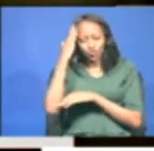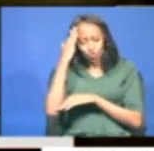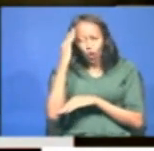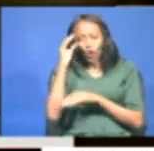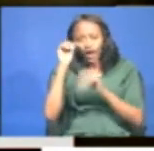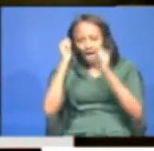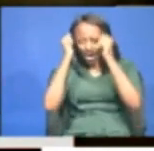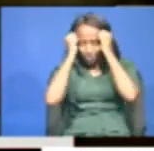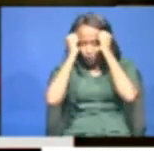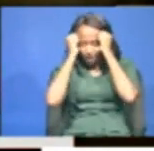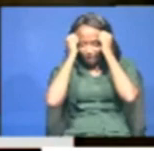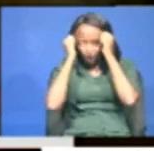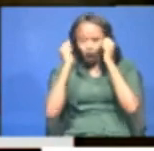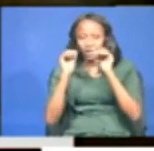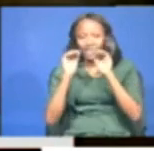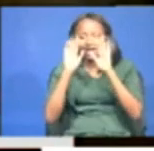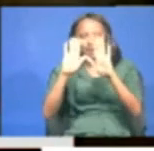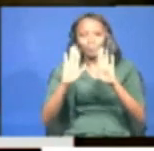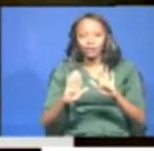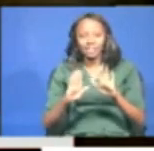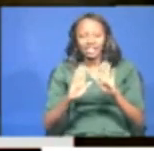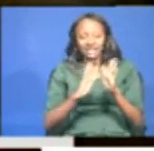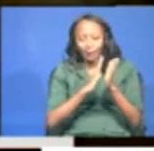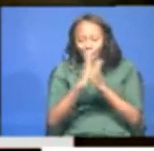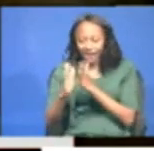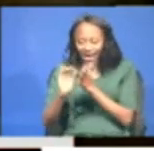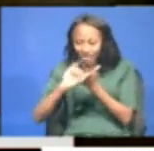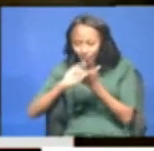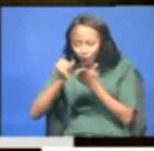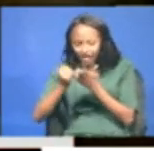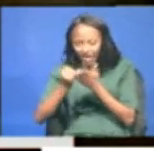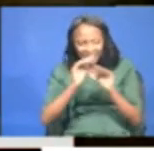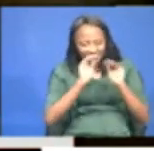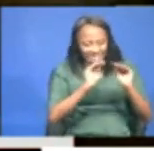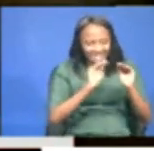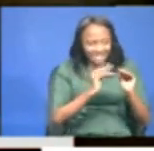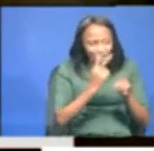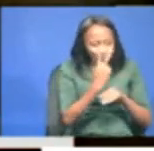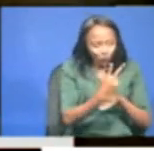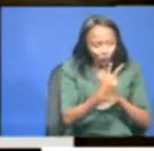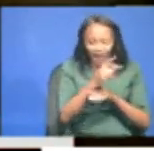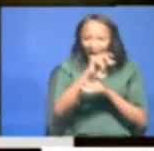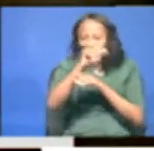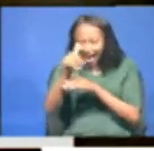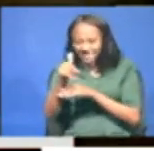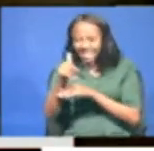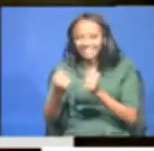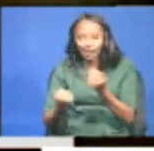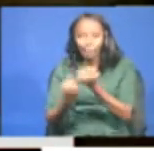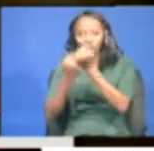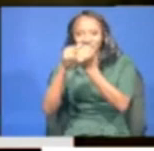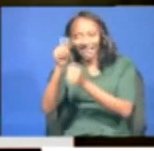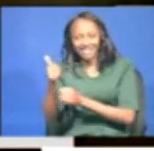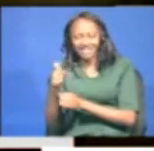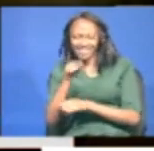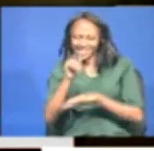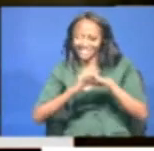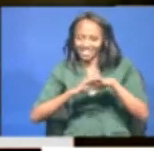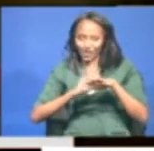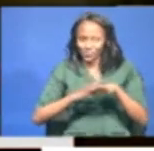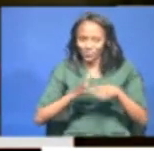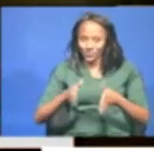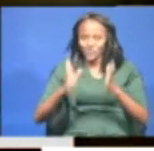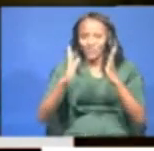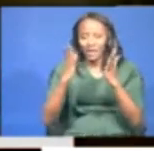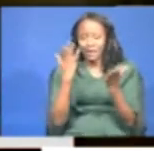Alafu wakapanga hiyo insurance, unasomesha wawili, alafu wanasukuma wale wengine. I think it's a good concept. I think some